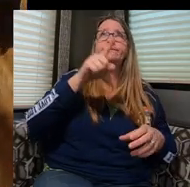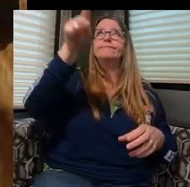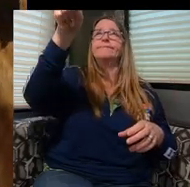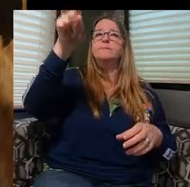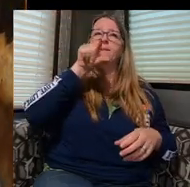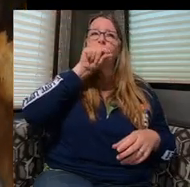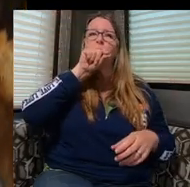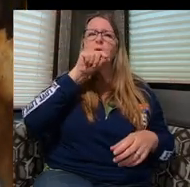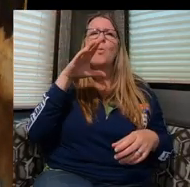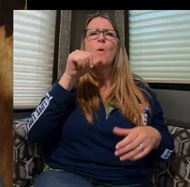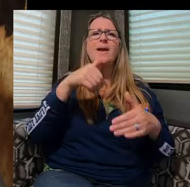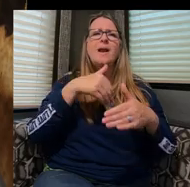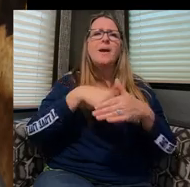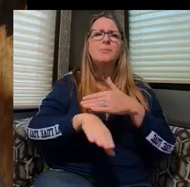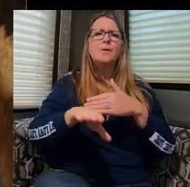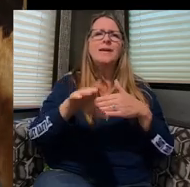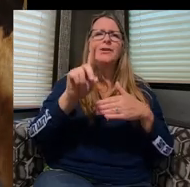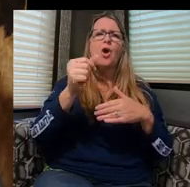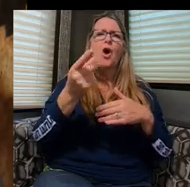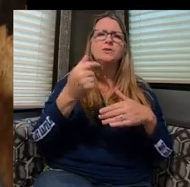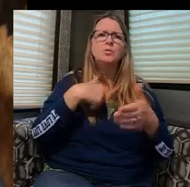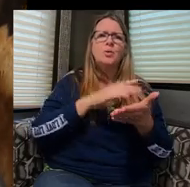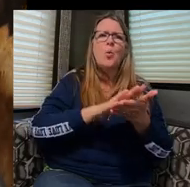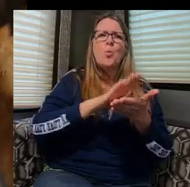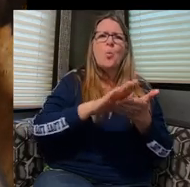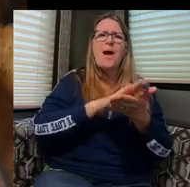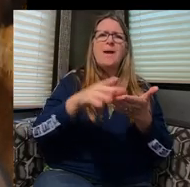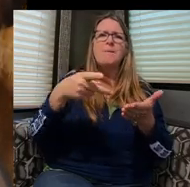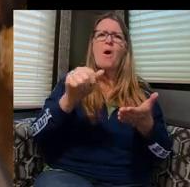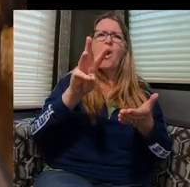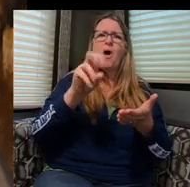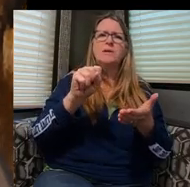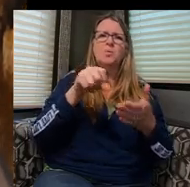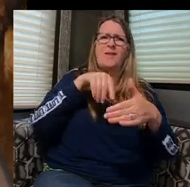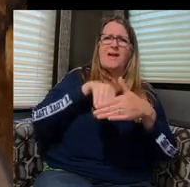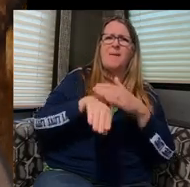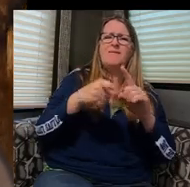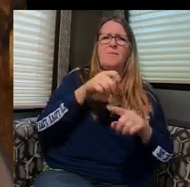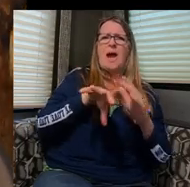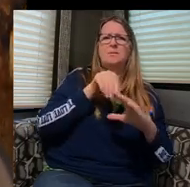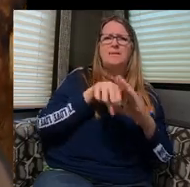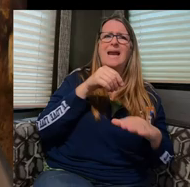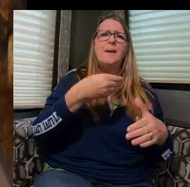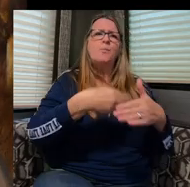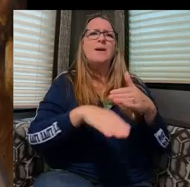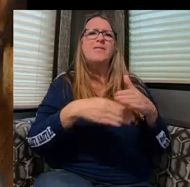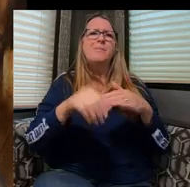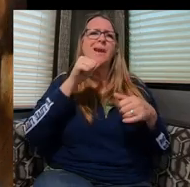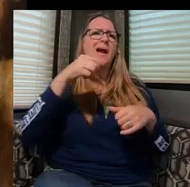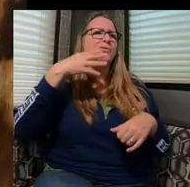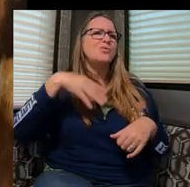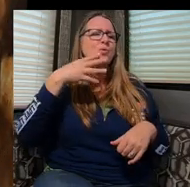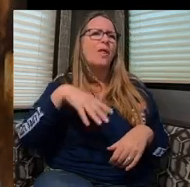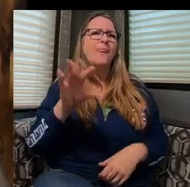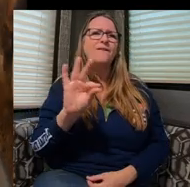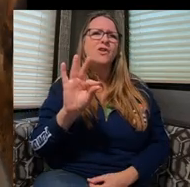to a bird. Why don't they breed the dogs to wipe their paws when they come in from outside? Maybe breed the dogs not